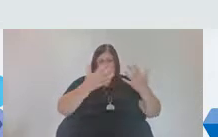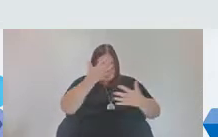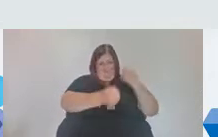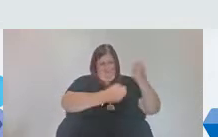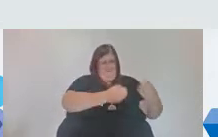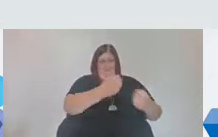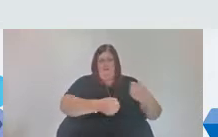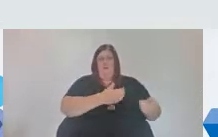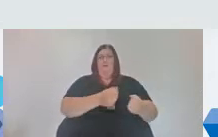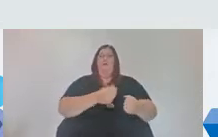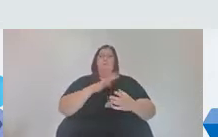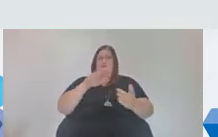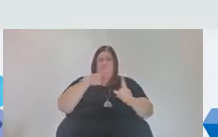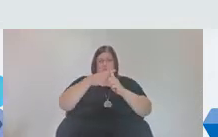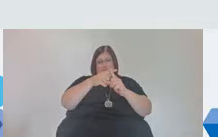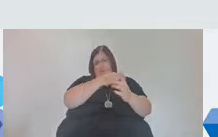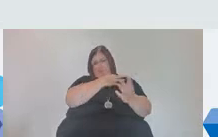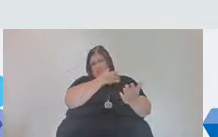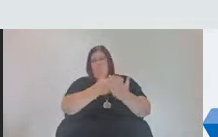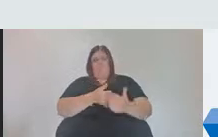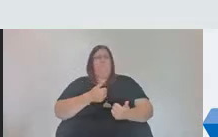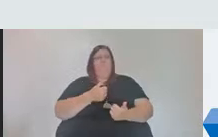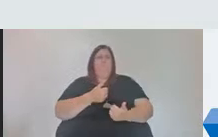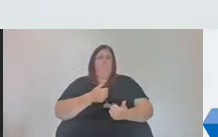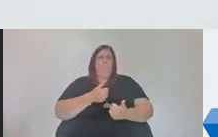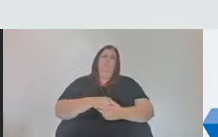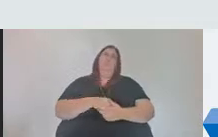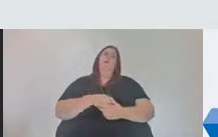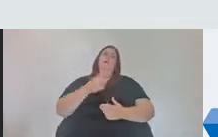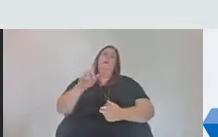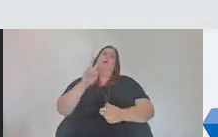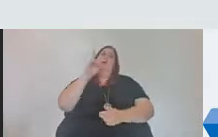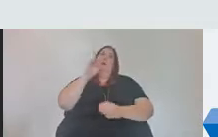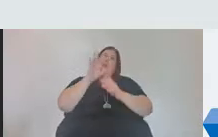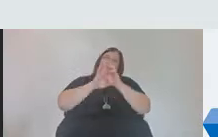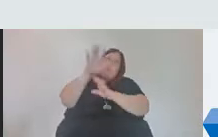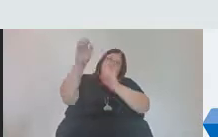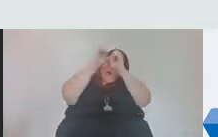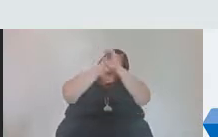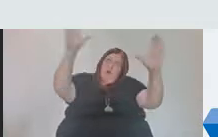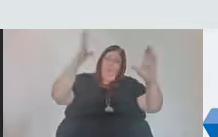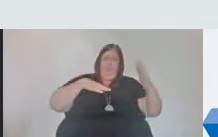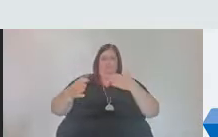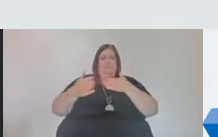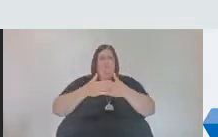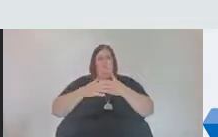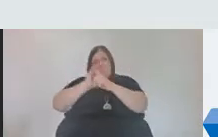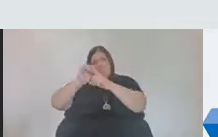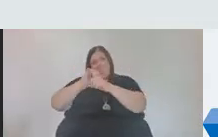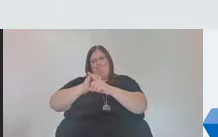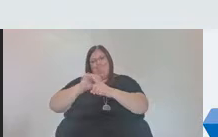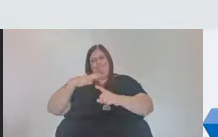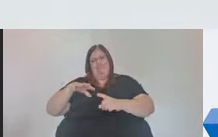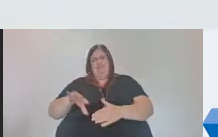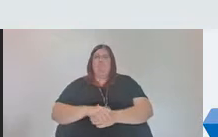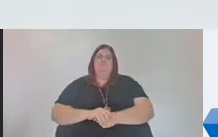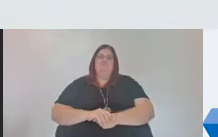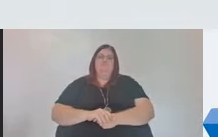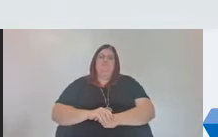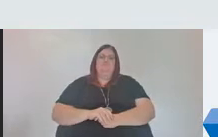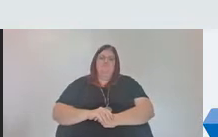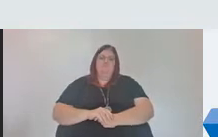bringing really positive benefits to patients, and we look forward to doing more of that in the coming months